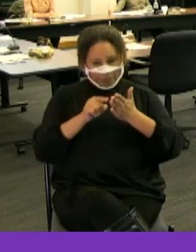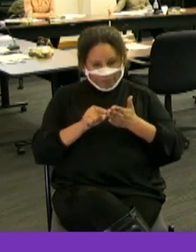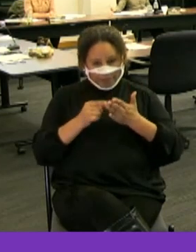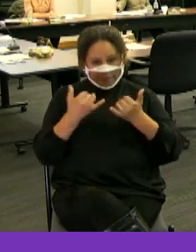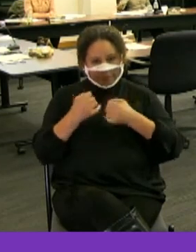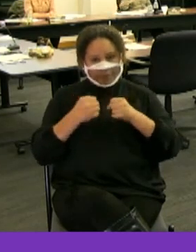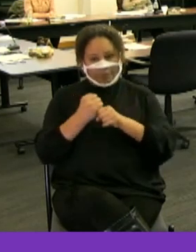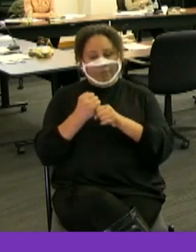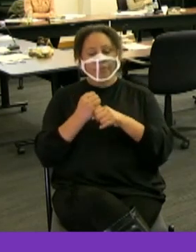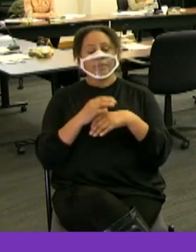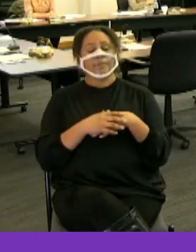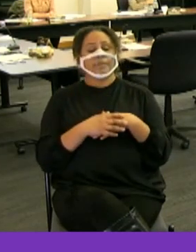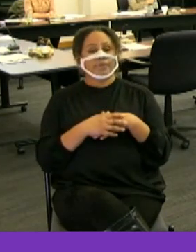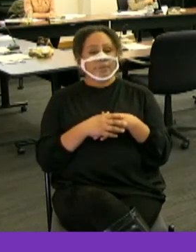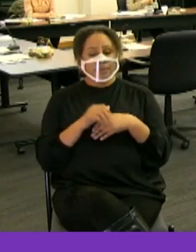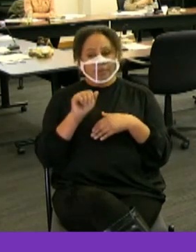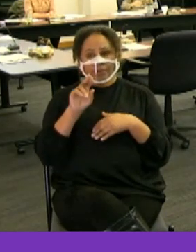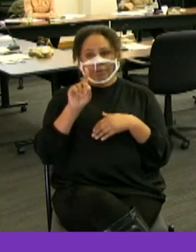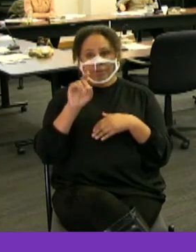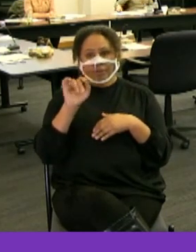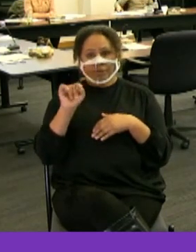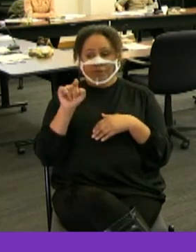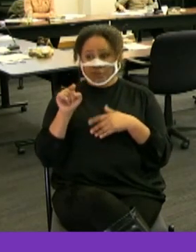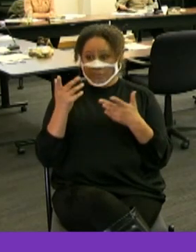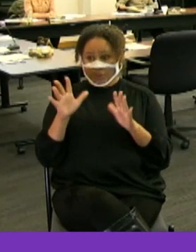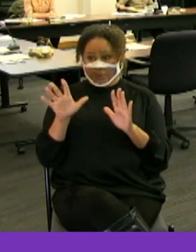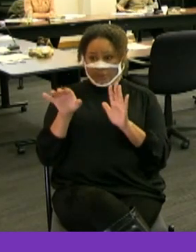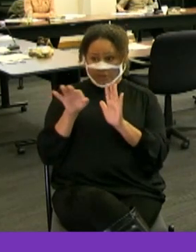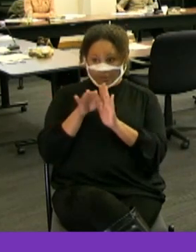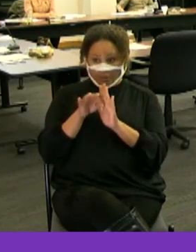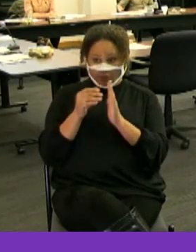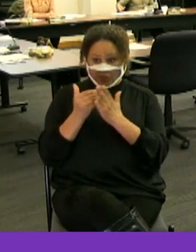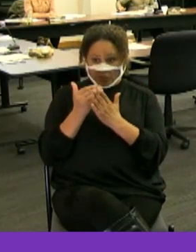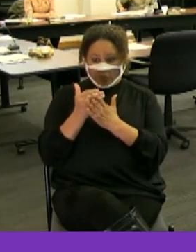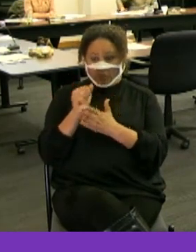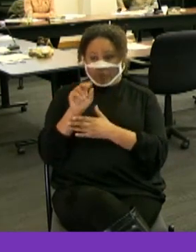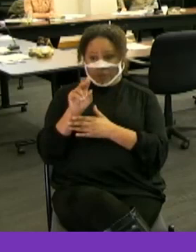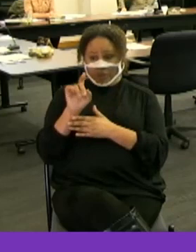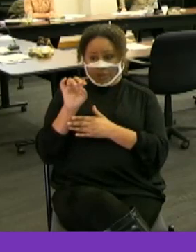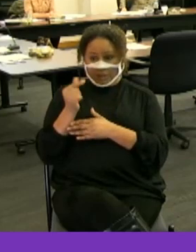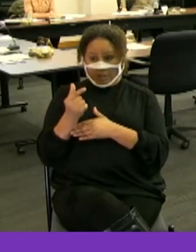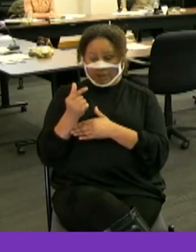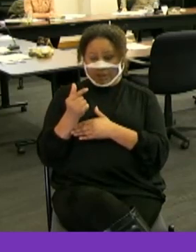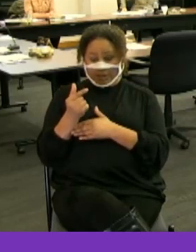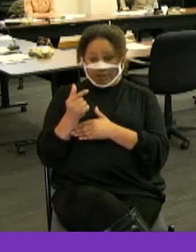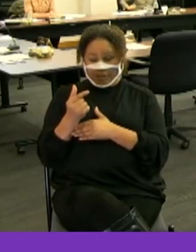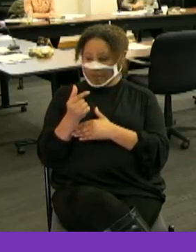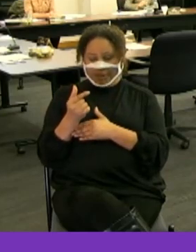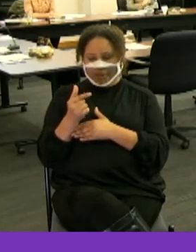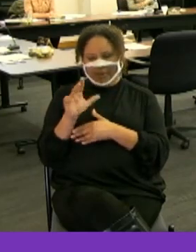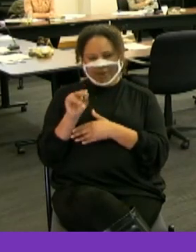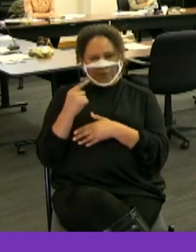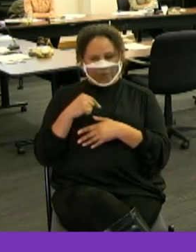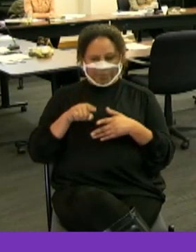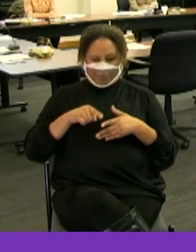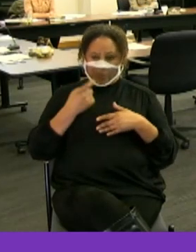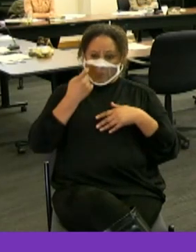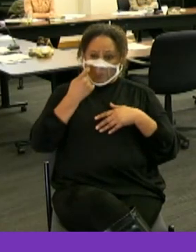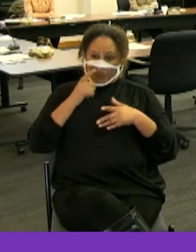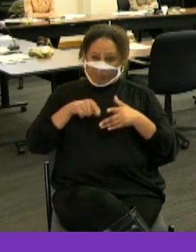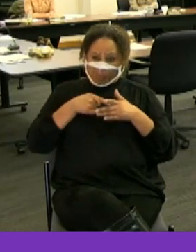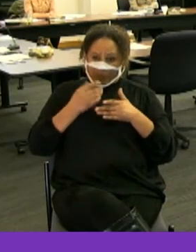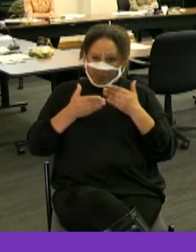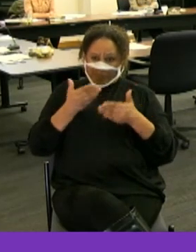to add, sir. Have you selected a new audit team? No, we're at the very beginning of stages and haven't discussed it